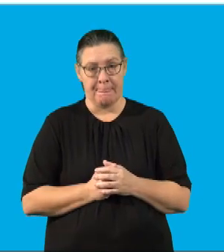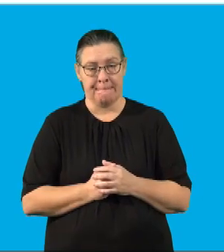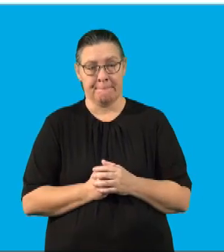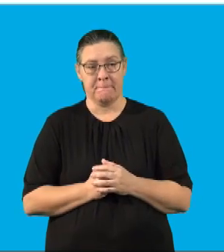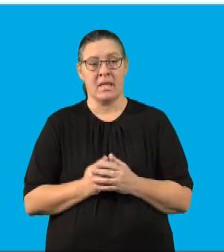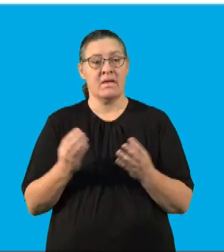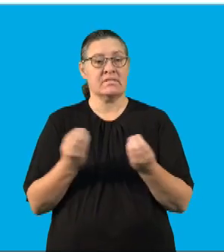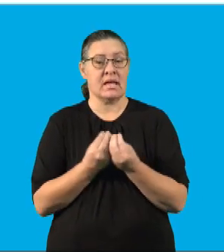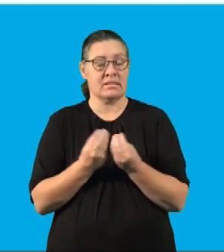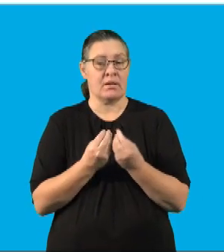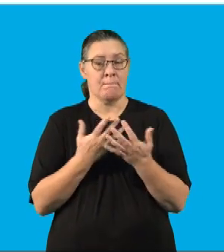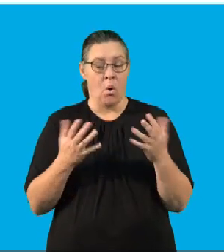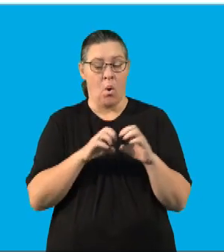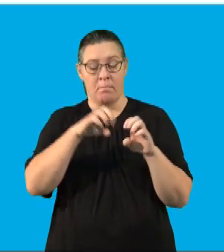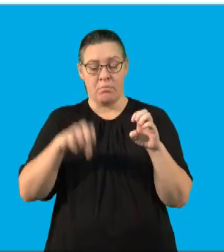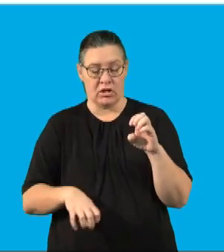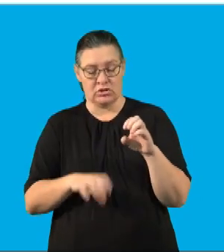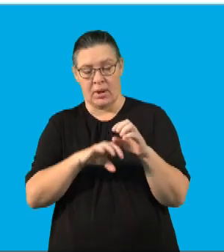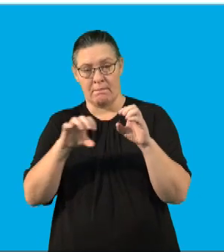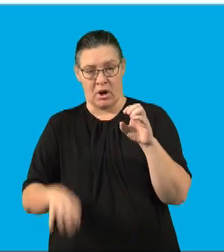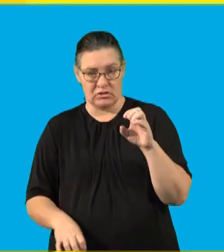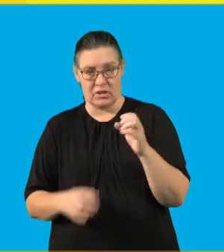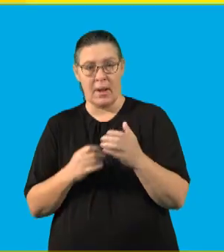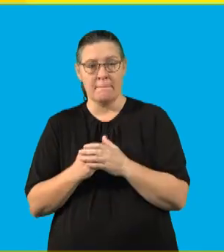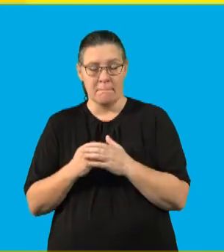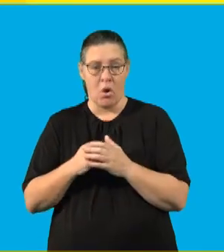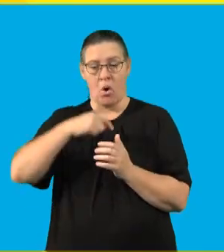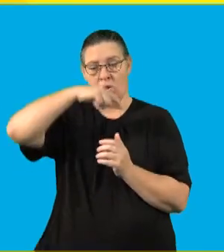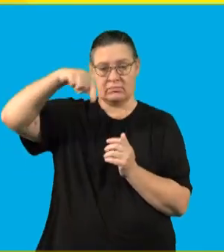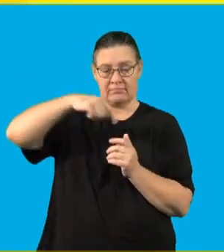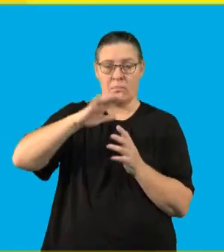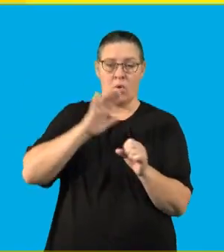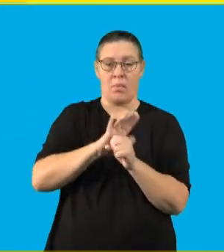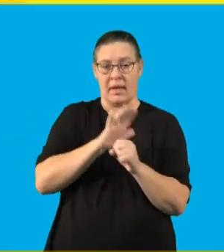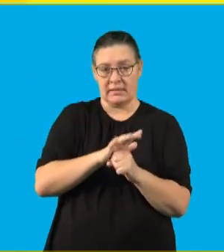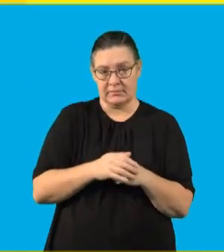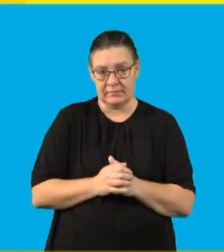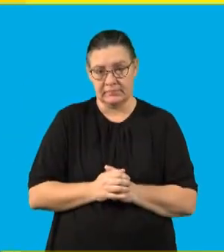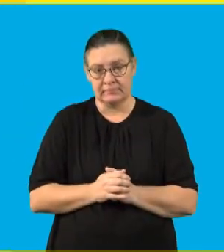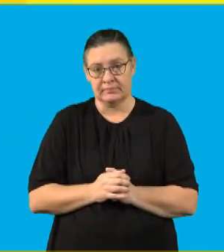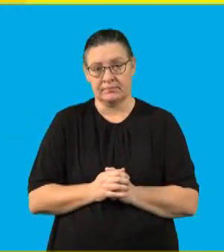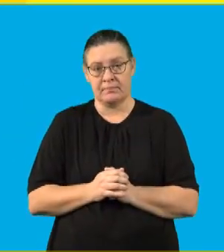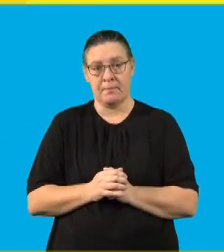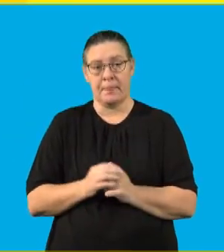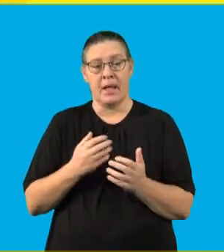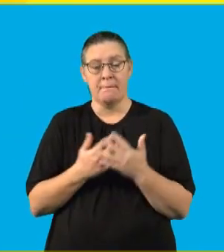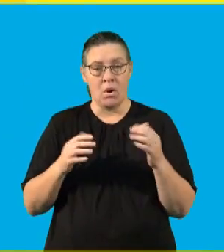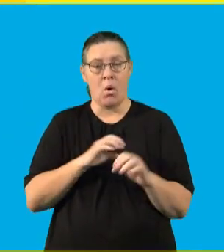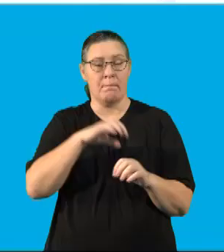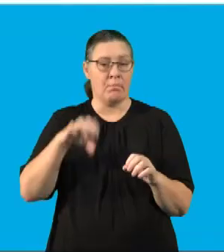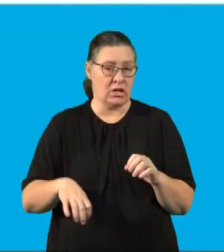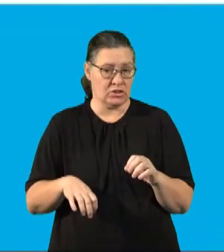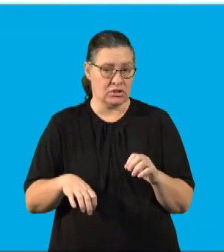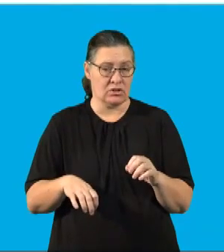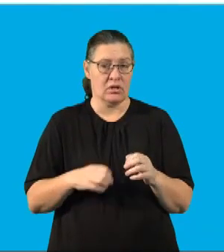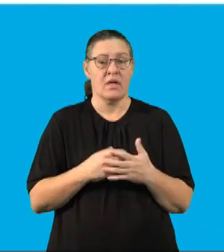But if a substance becomes more branched, it becomes more spherical or more compact. So the more